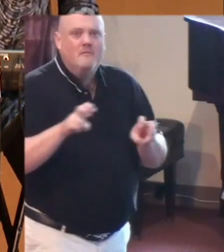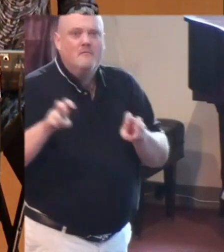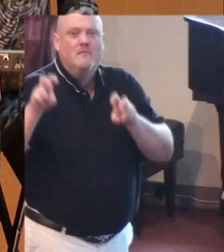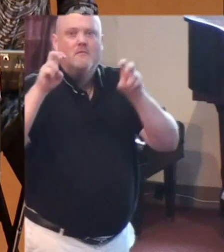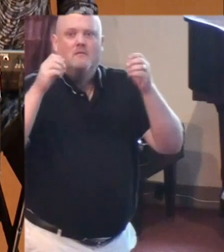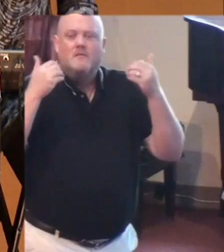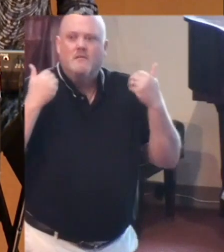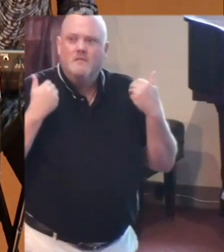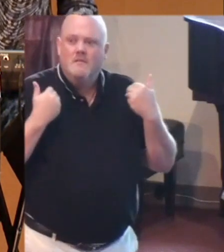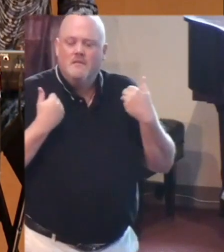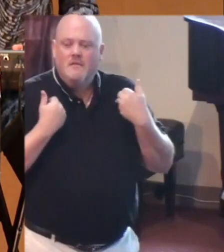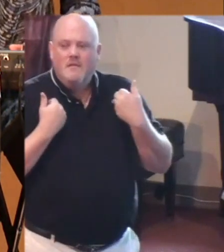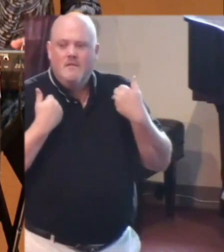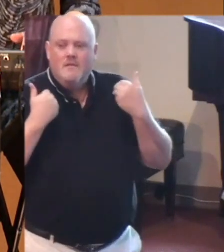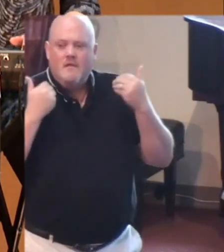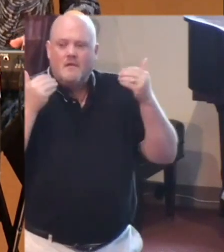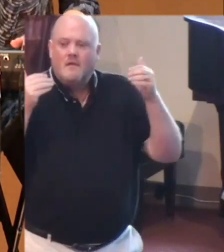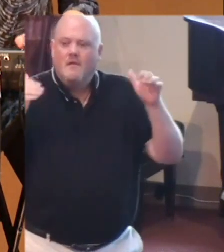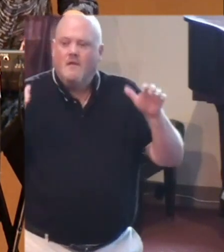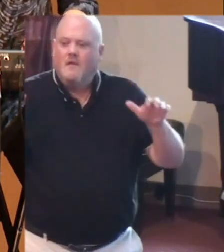carry on